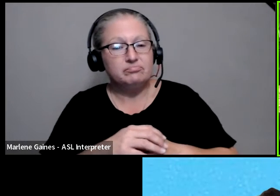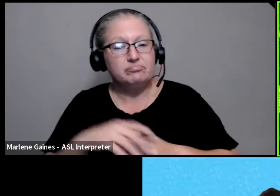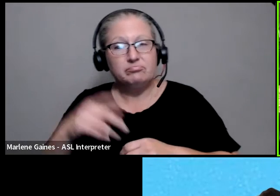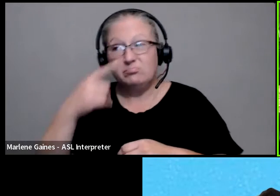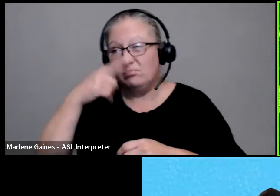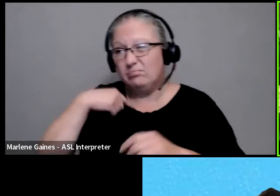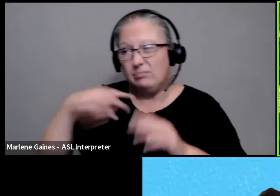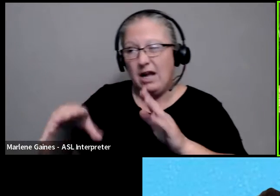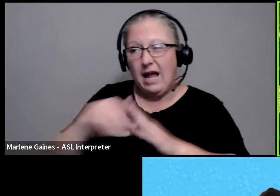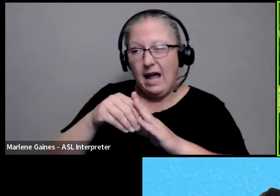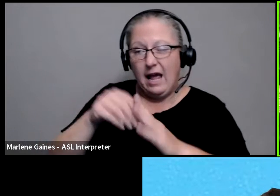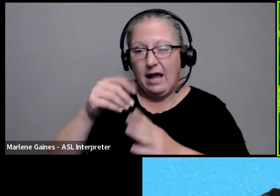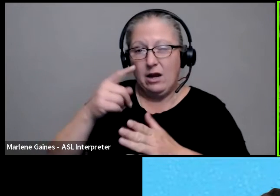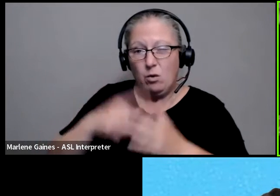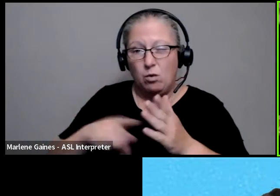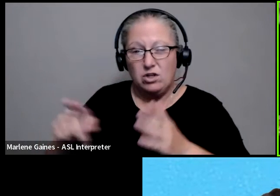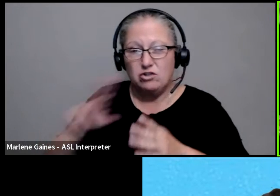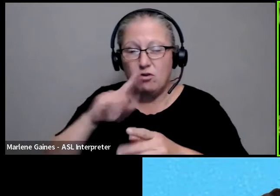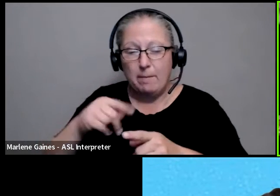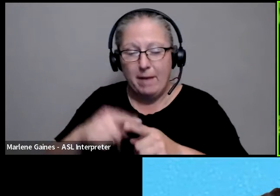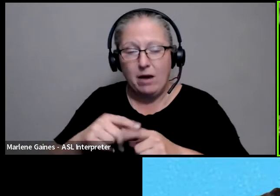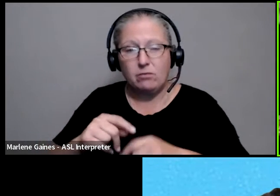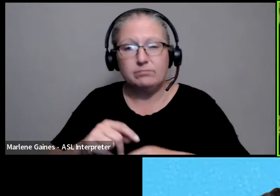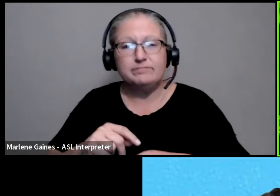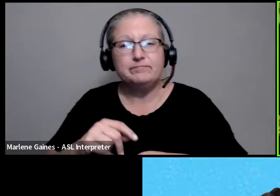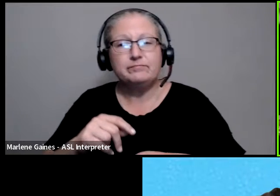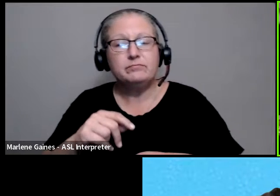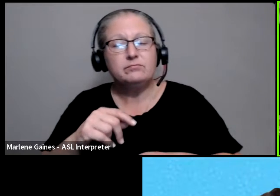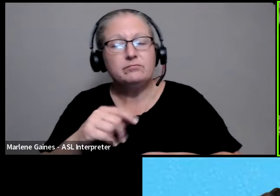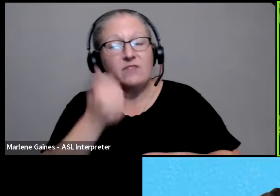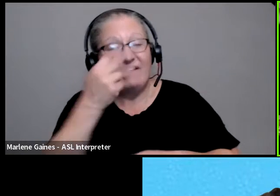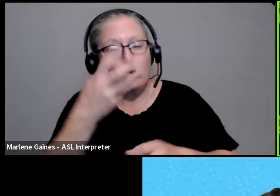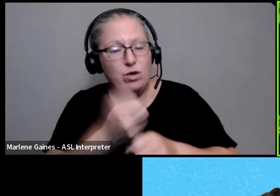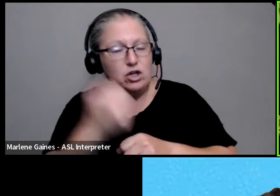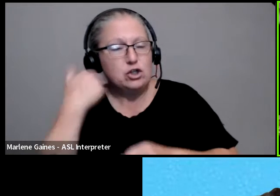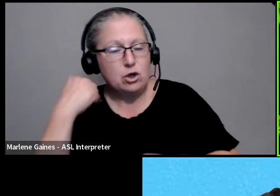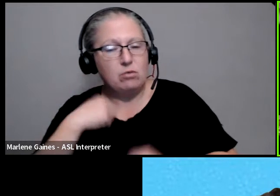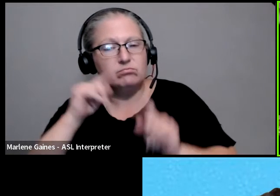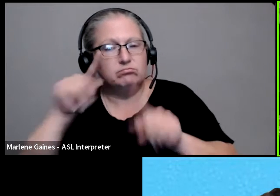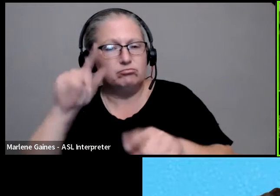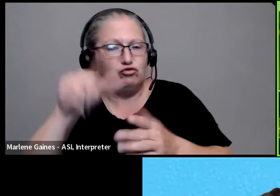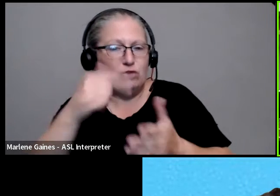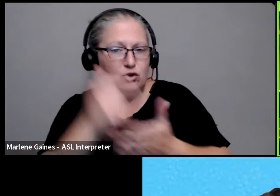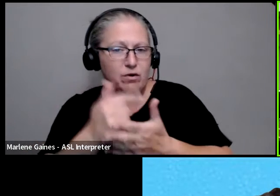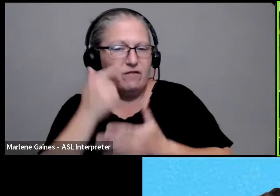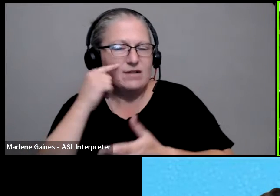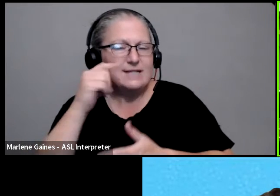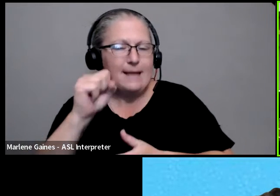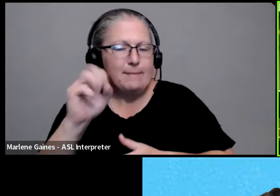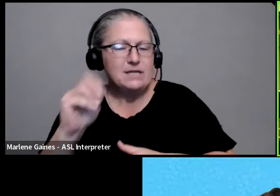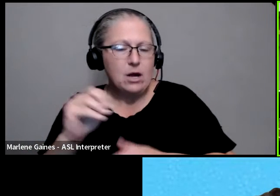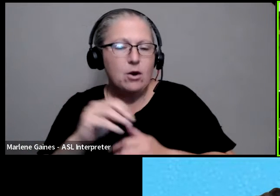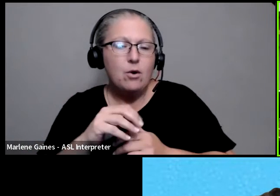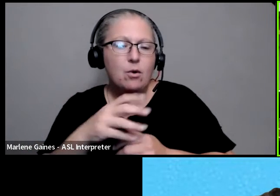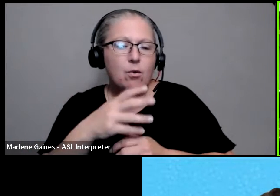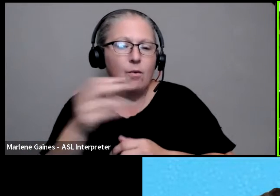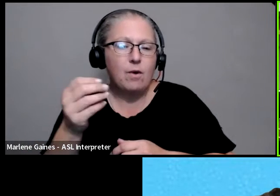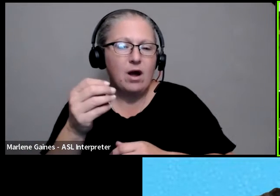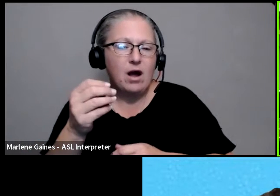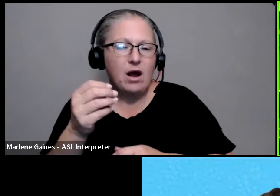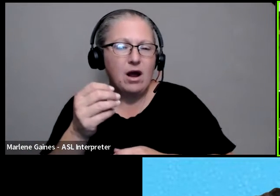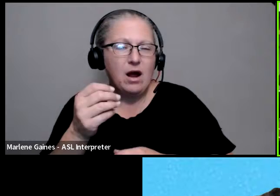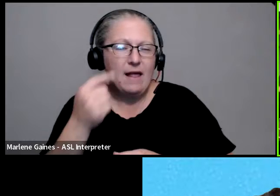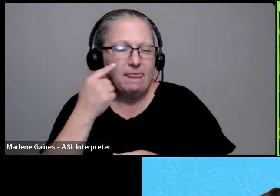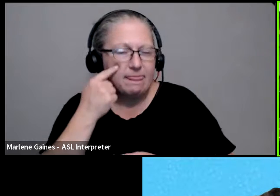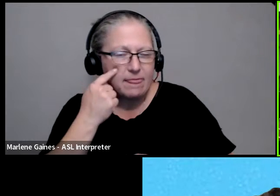just add to what Okay. she was Yeah. talking about? Yeah. So a few years ago, I was at the graduation for San Mateo, and I think it was I